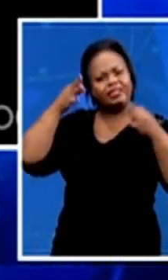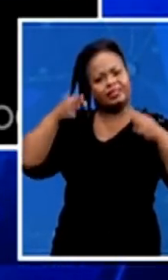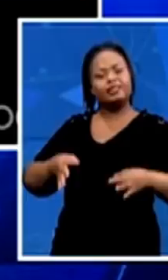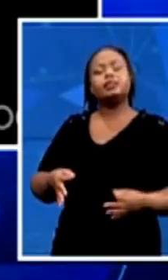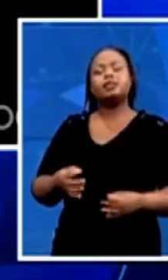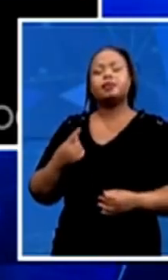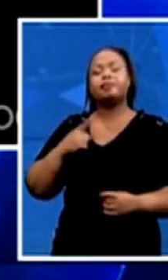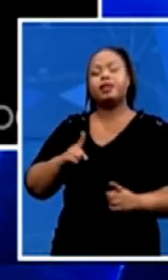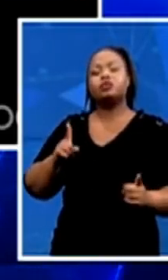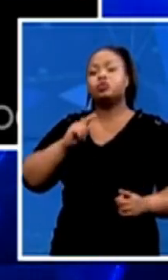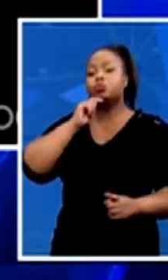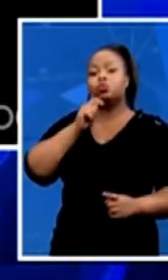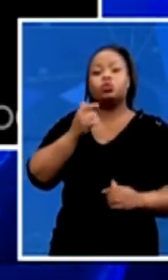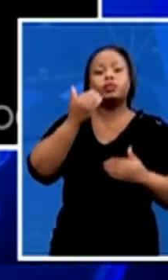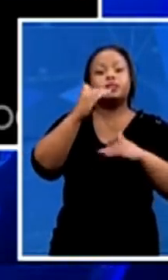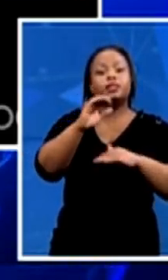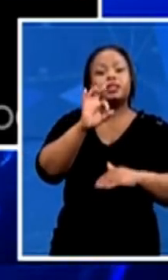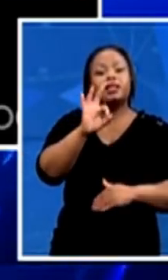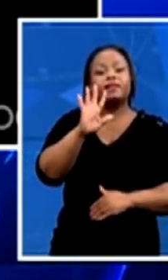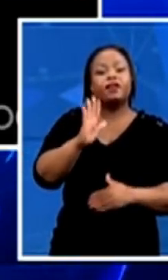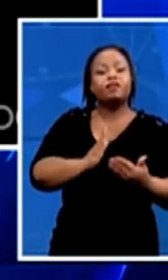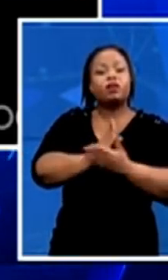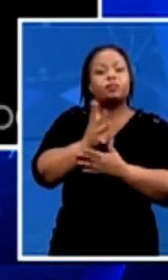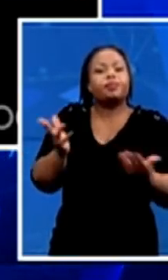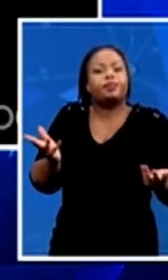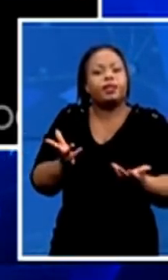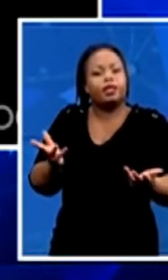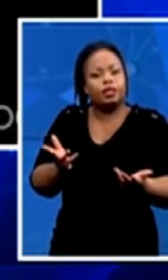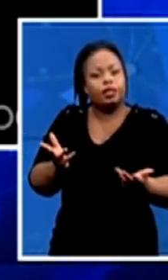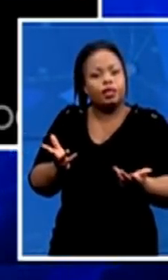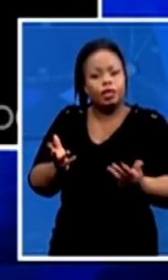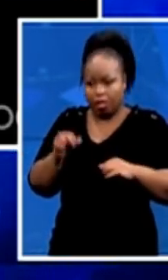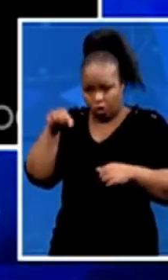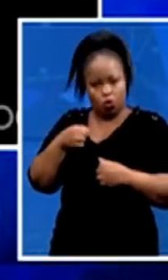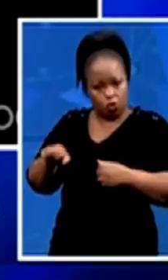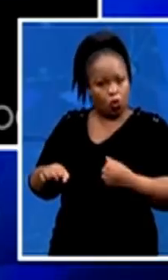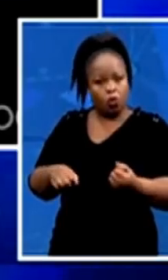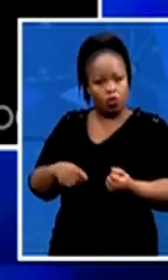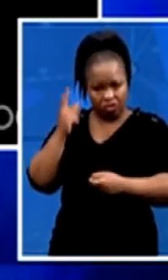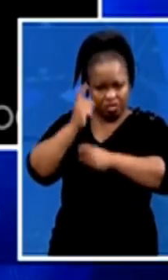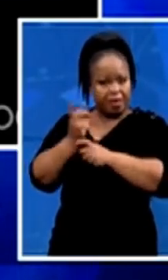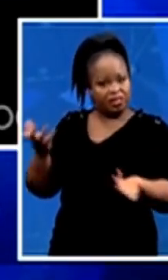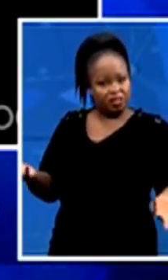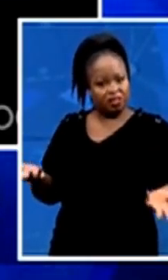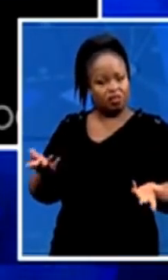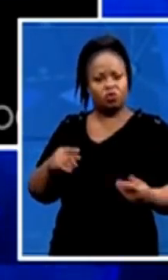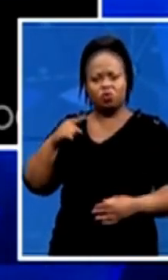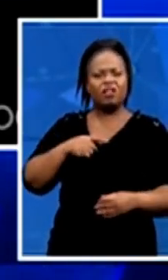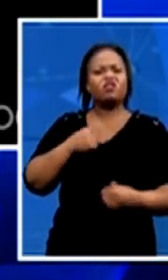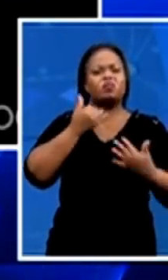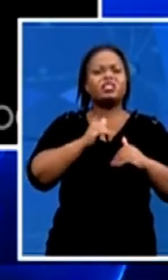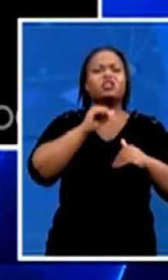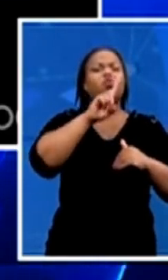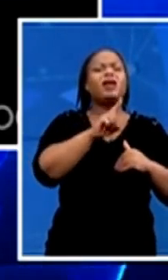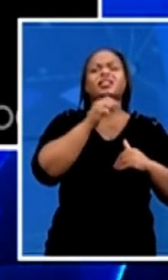35 rights denied, yes or no? They might have been denied in stage 1, stage 2, stage 20, or both, or